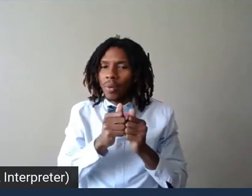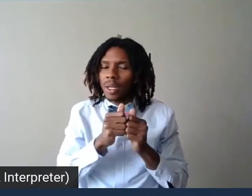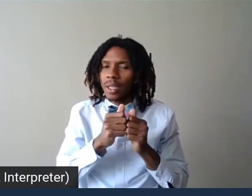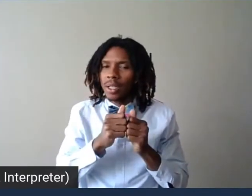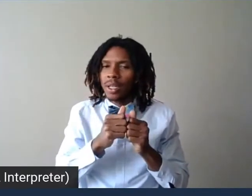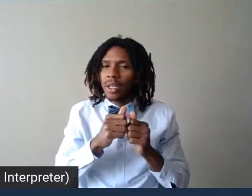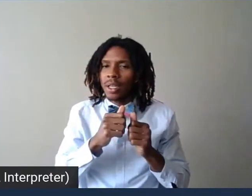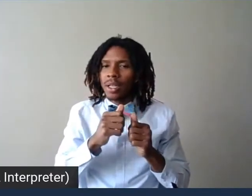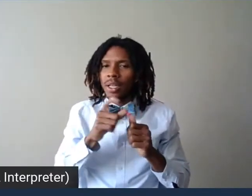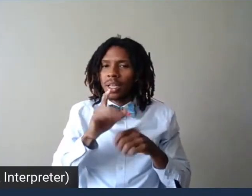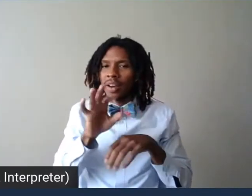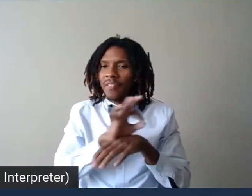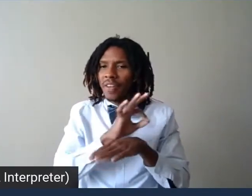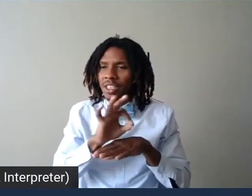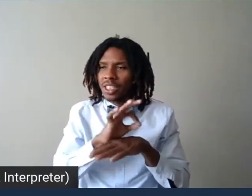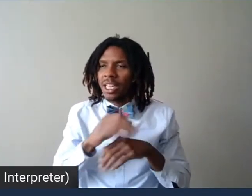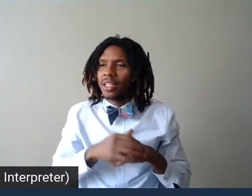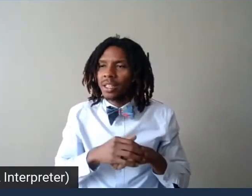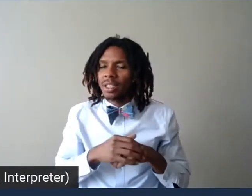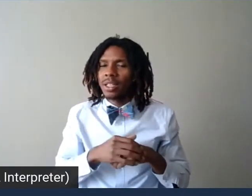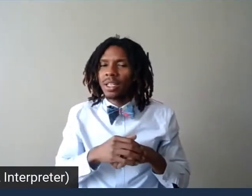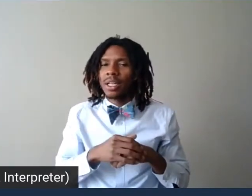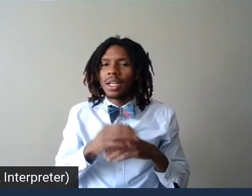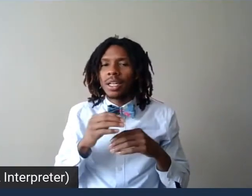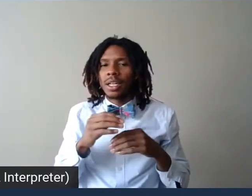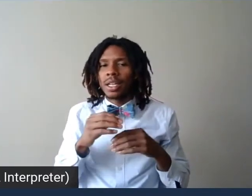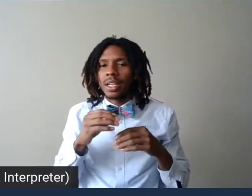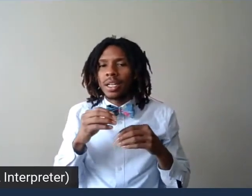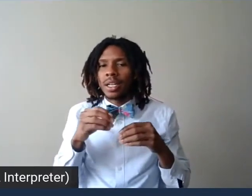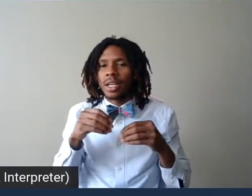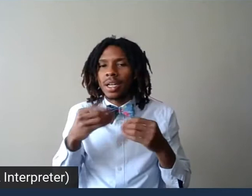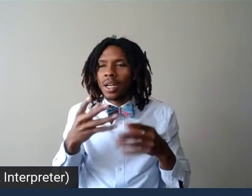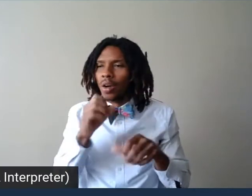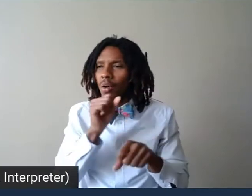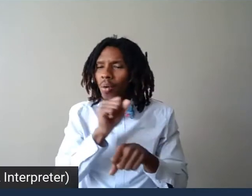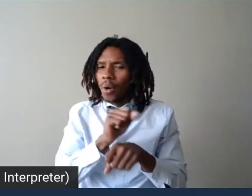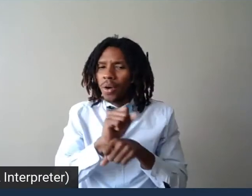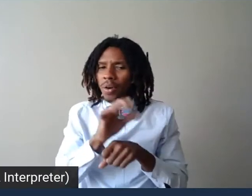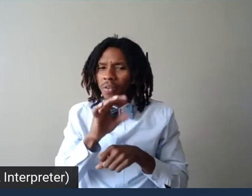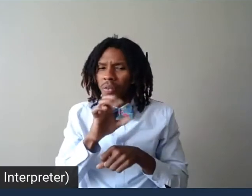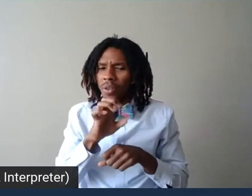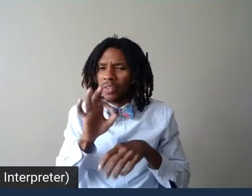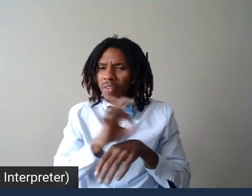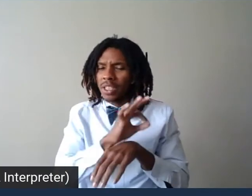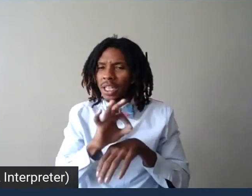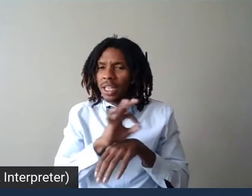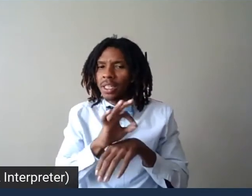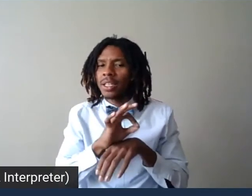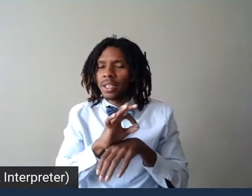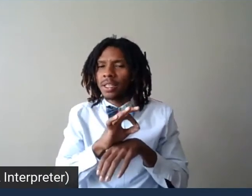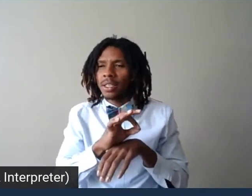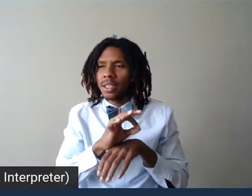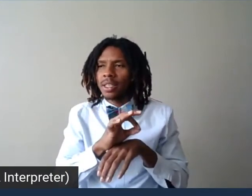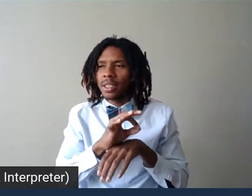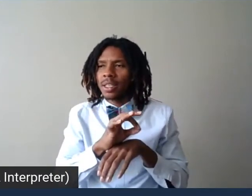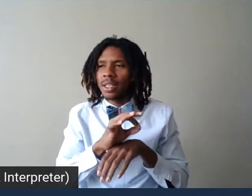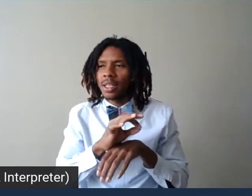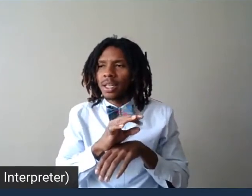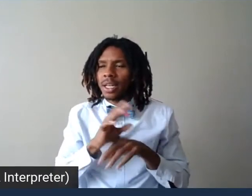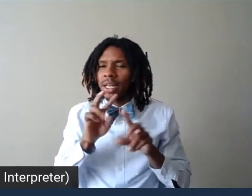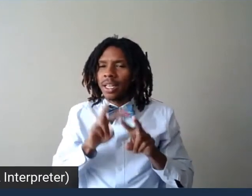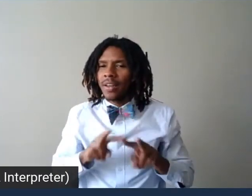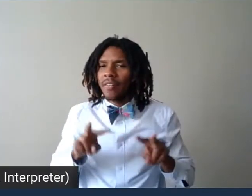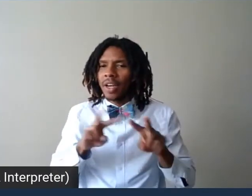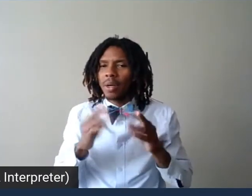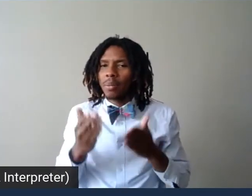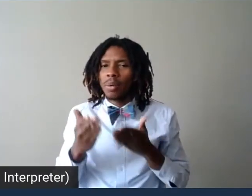functionality. Just to give a sense of what the WorldForge functionality is, so the value proposition that